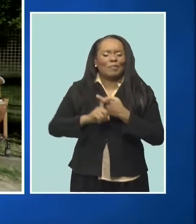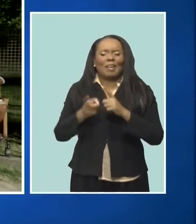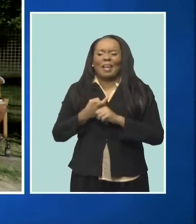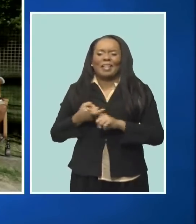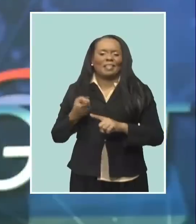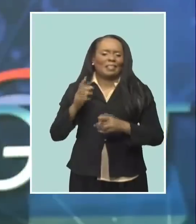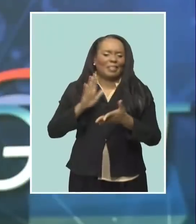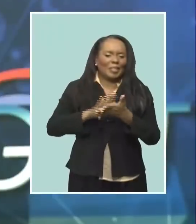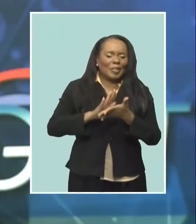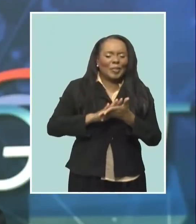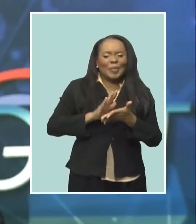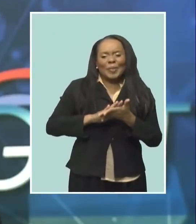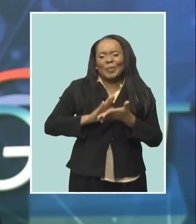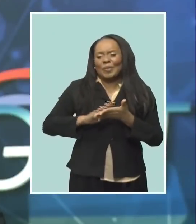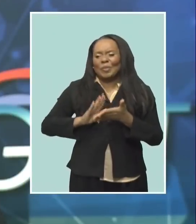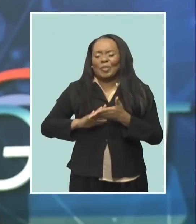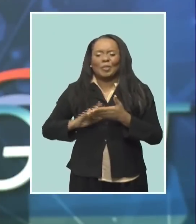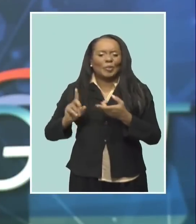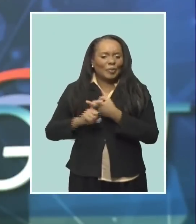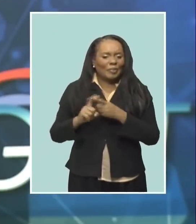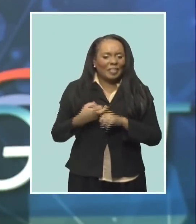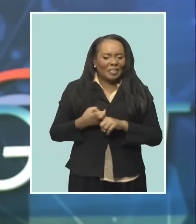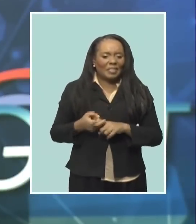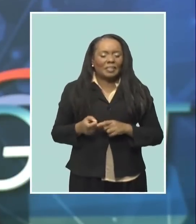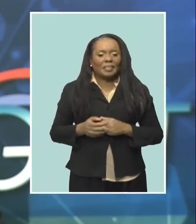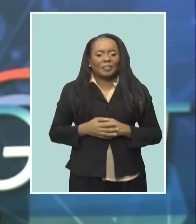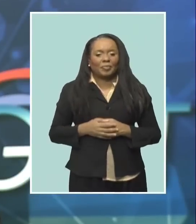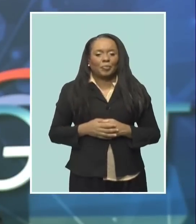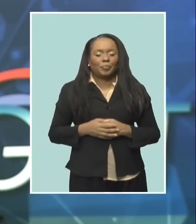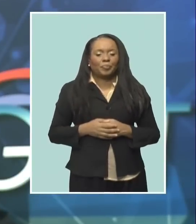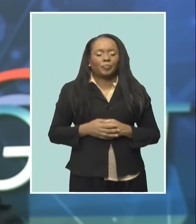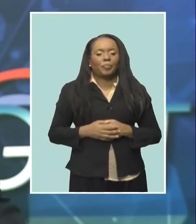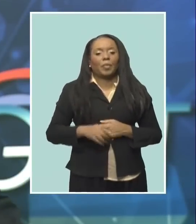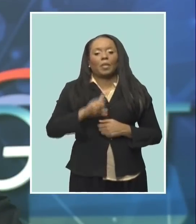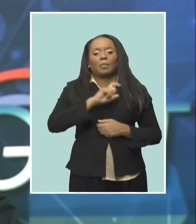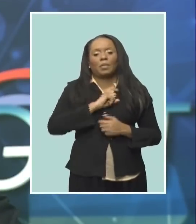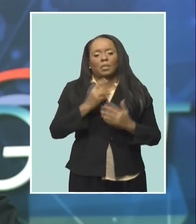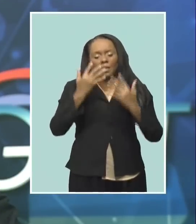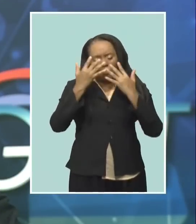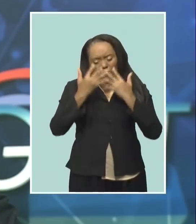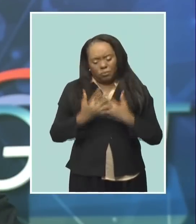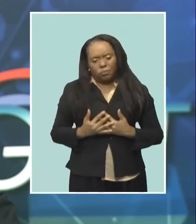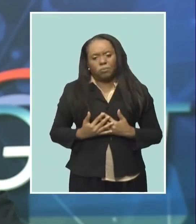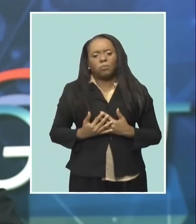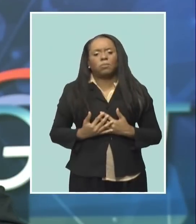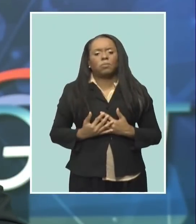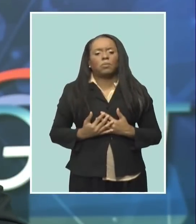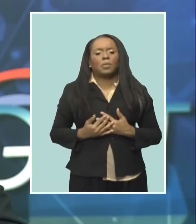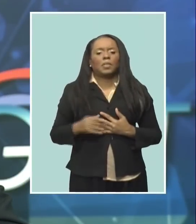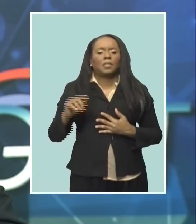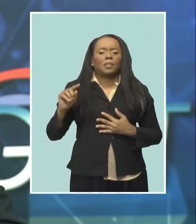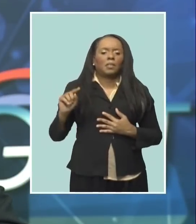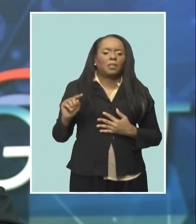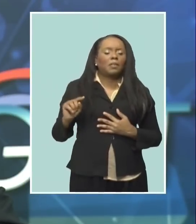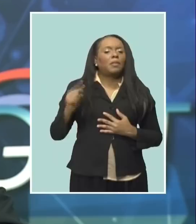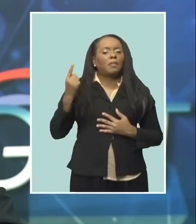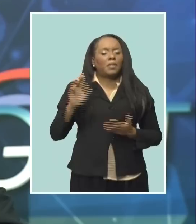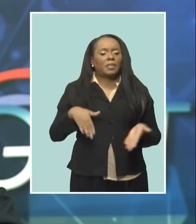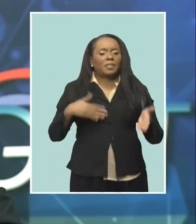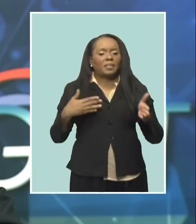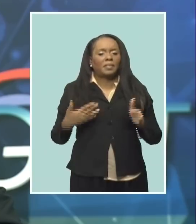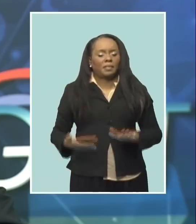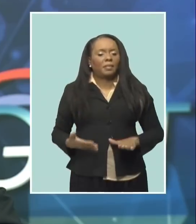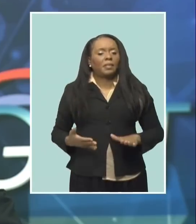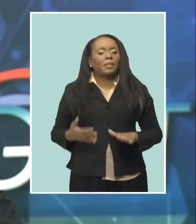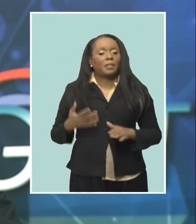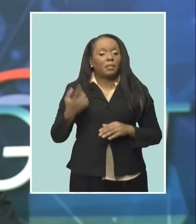etc. The police are tonight grieving the loss of one of their own who has become the island's first road fatality